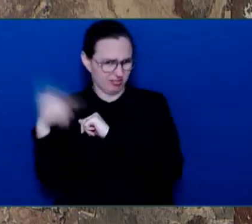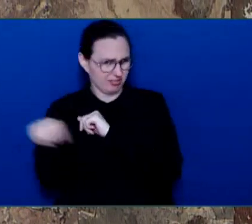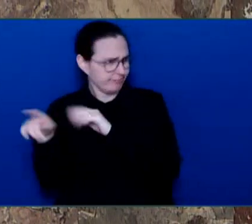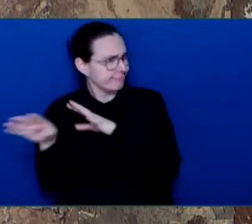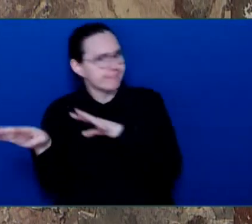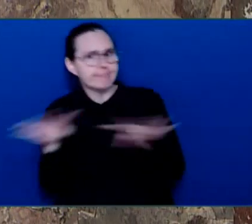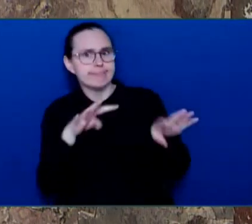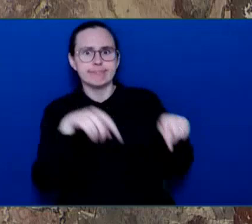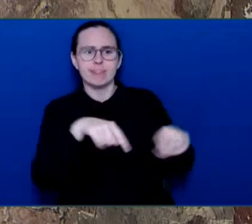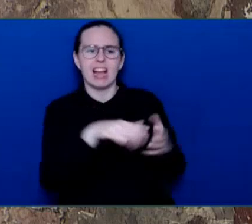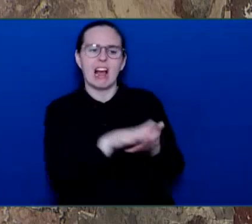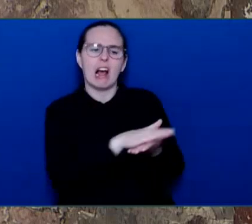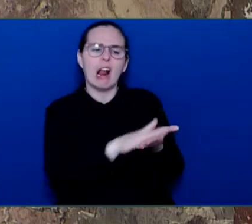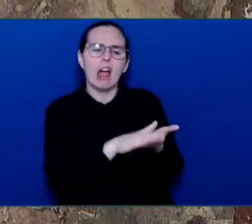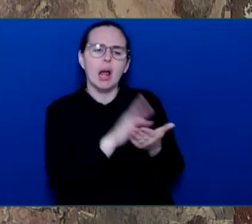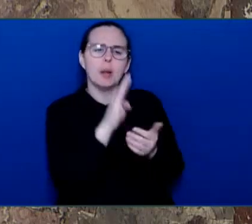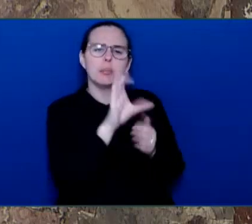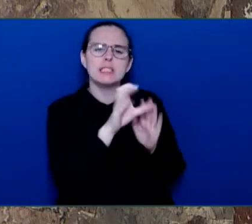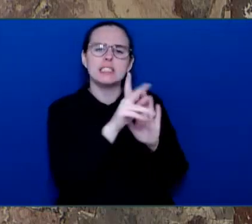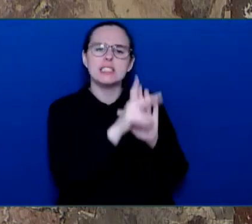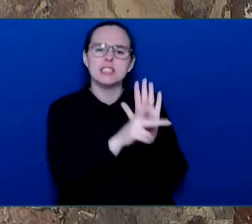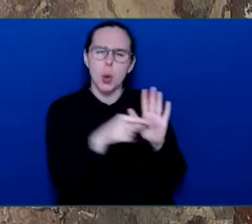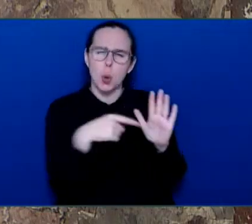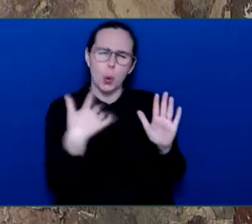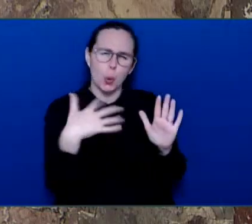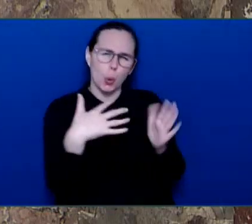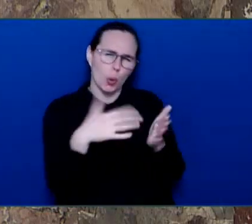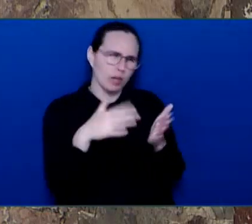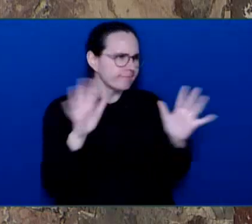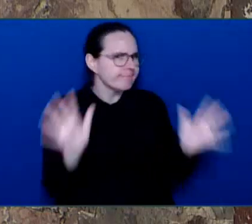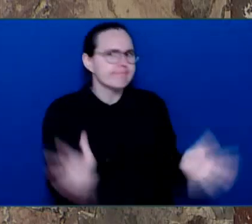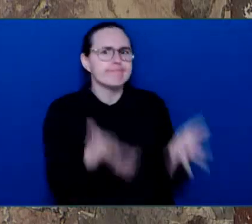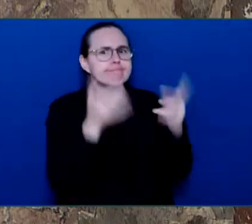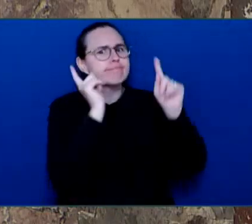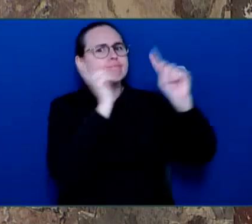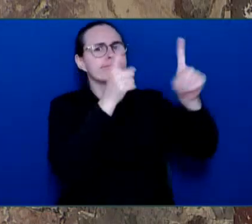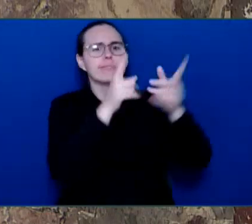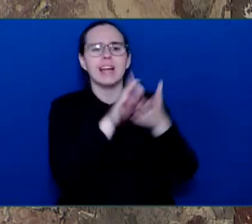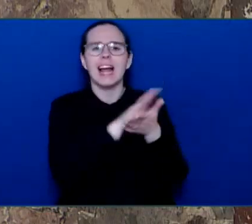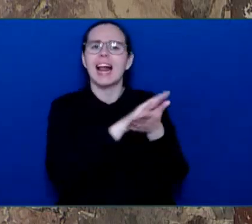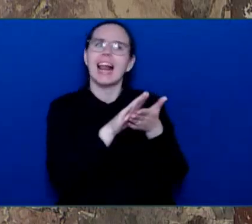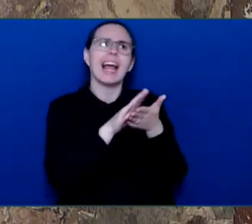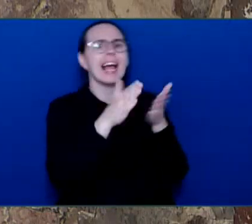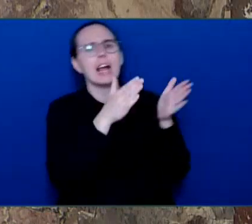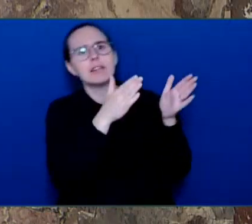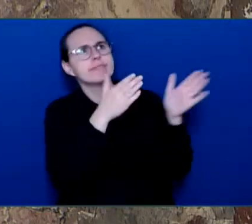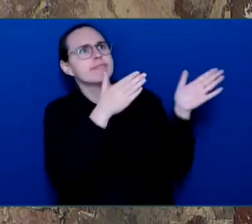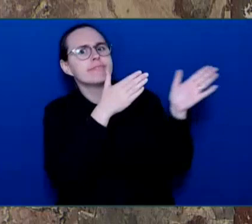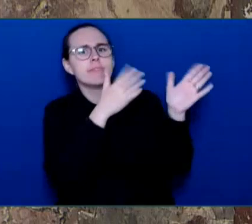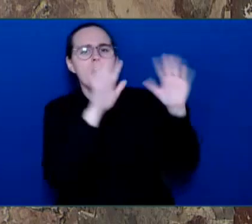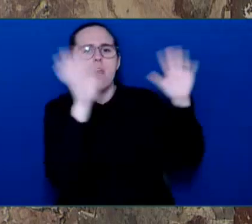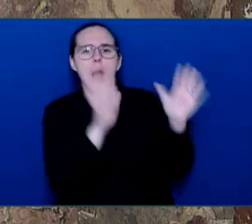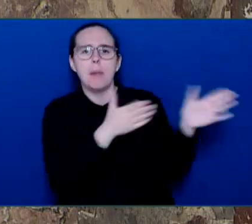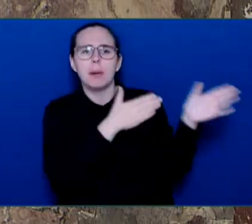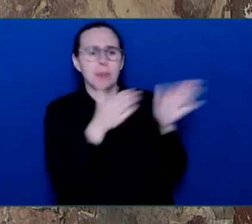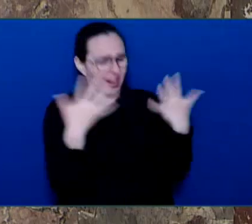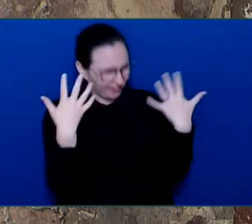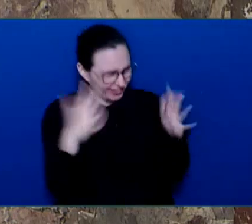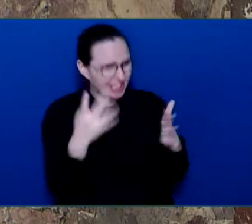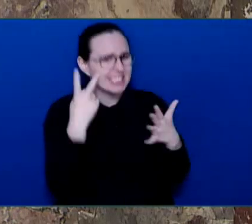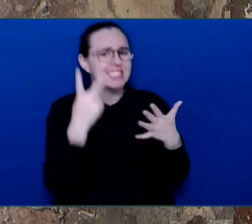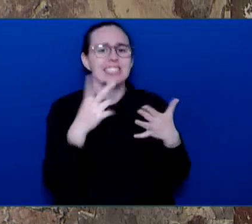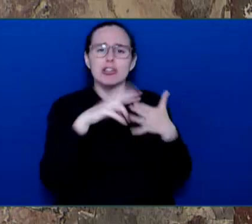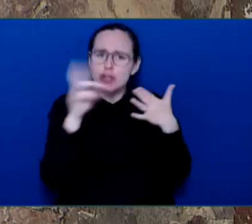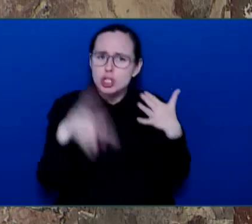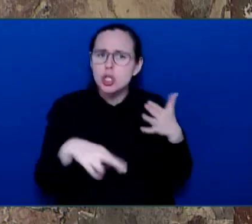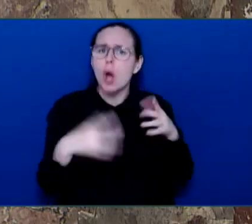and it is achieving results. Not just results in emission reduction, but results in